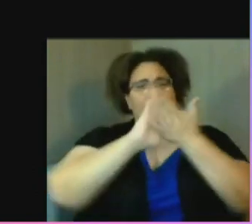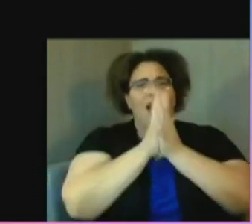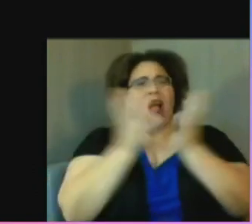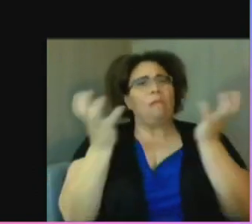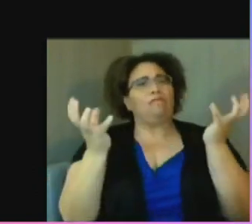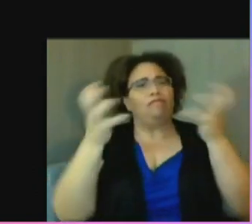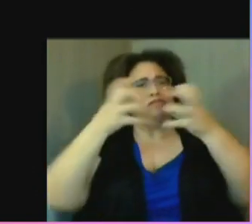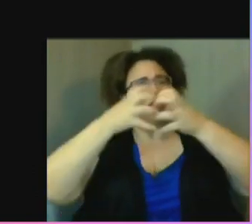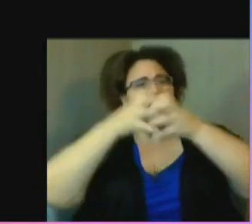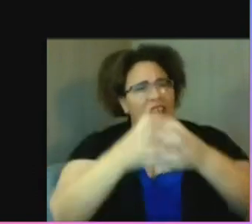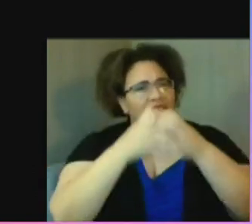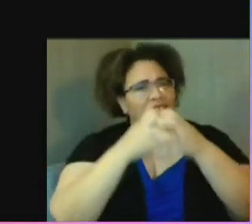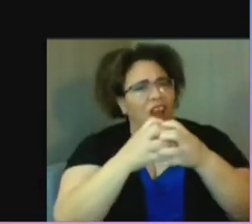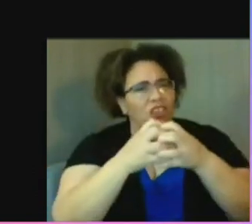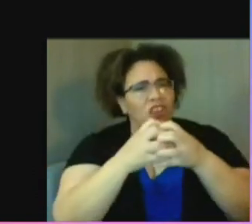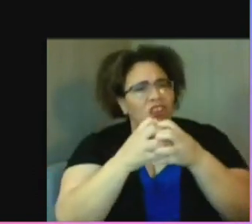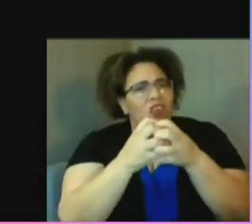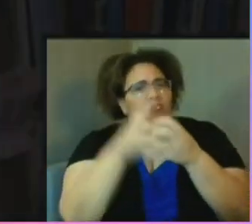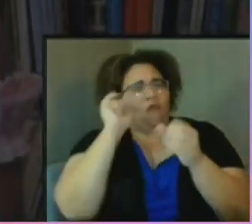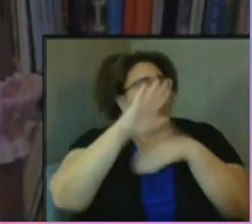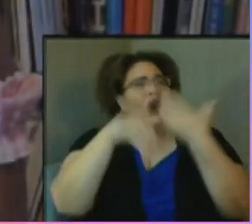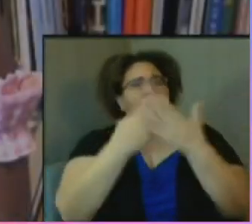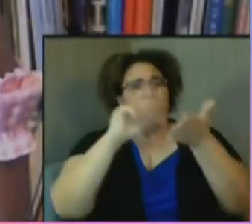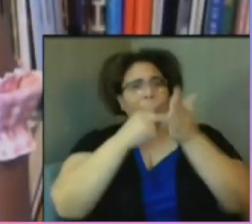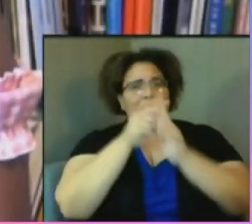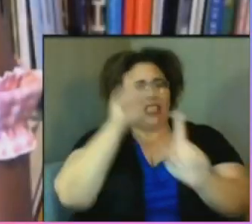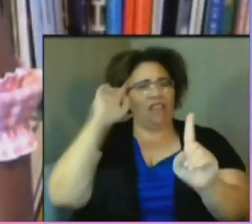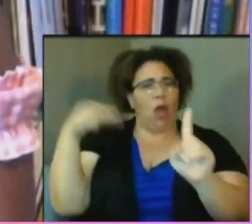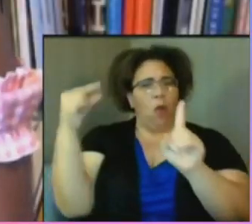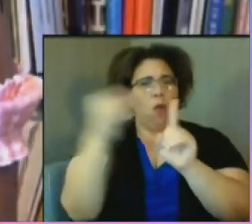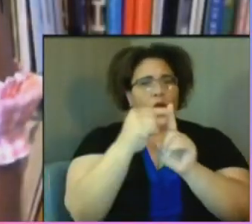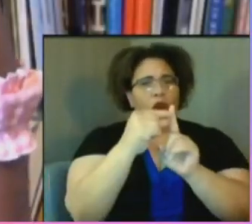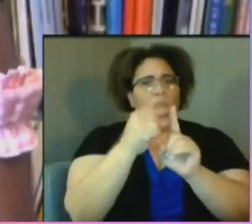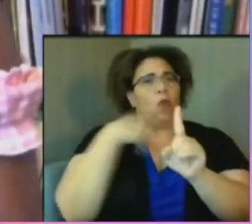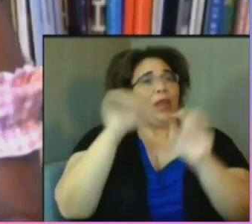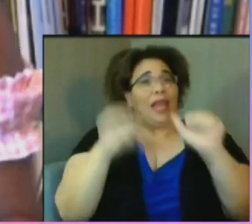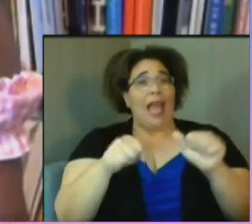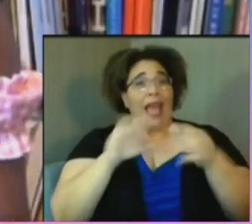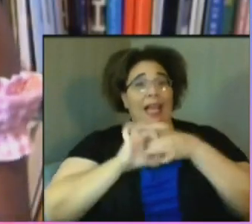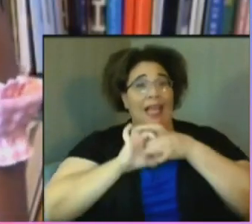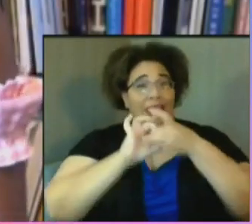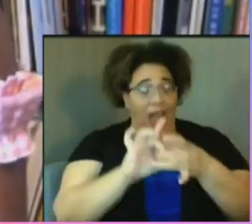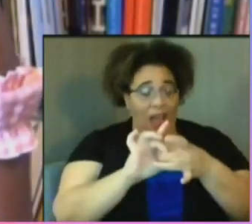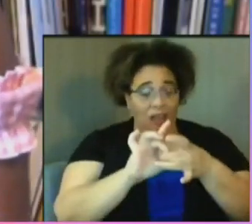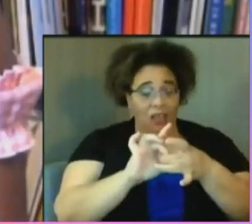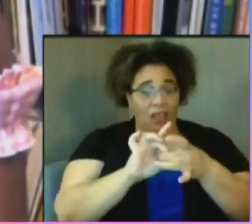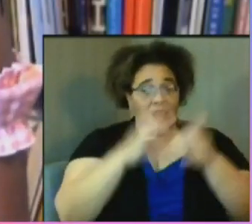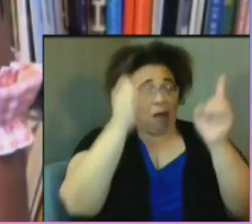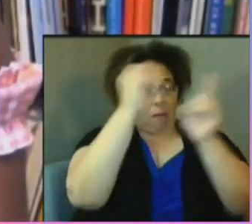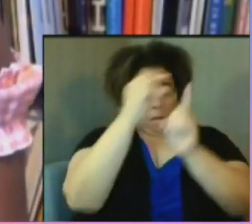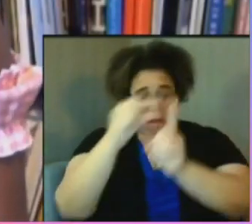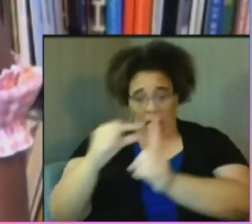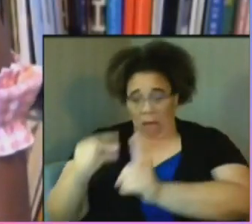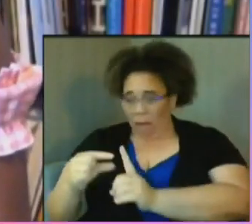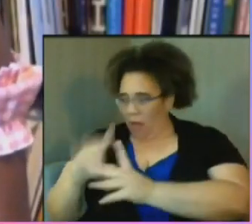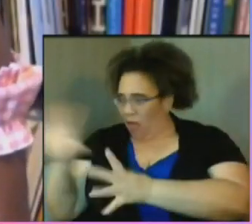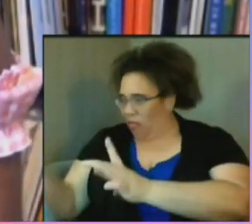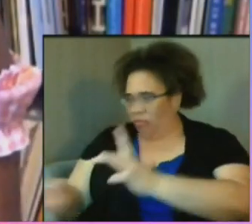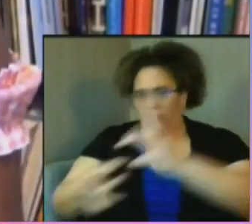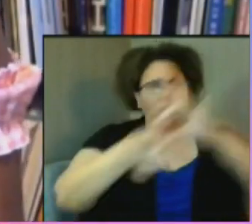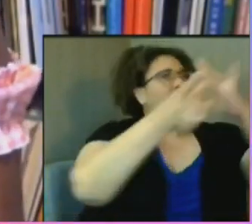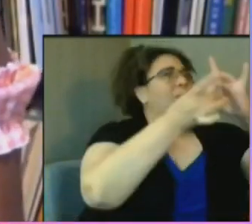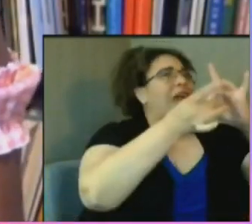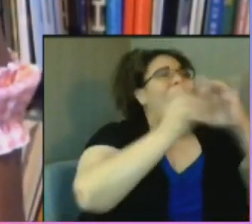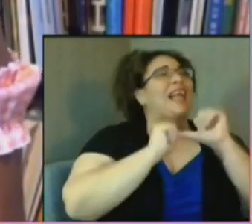to connect the world and connect the dots and the pieces. And yeah, I just continue